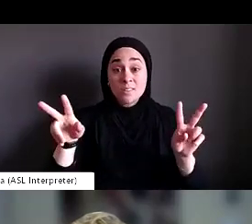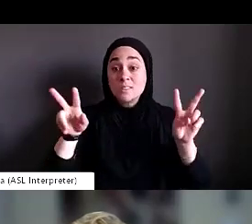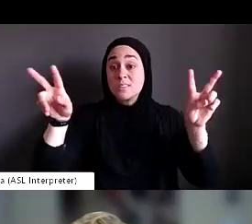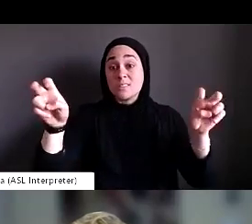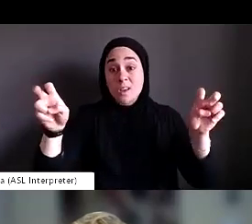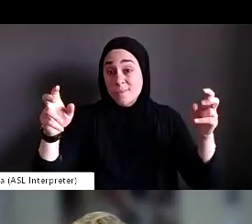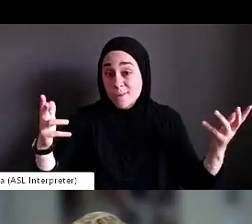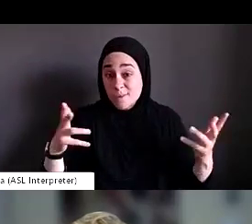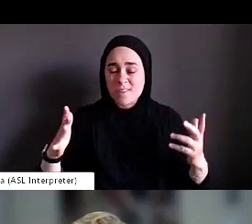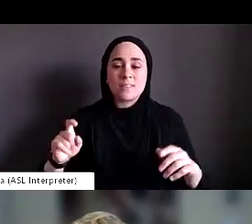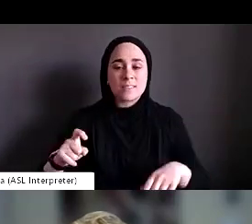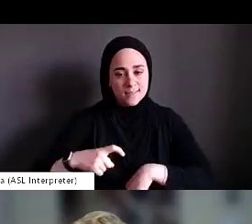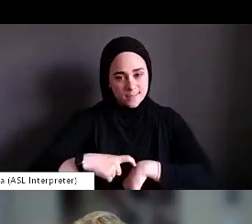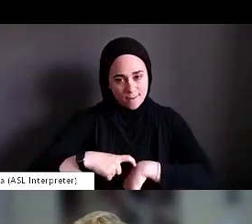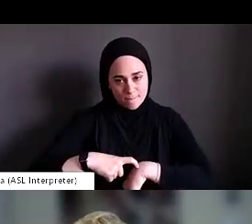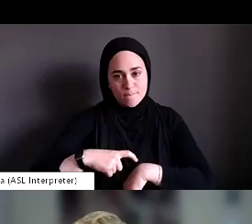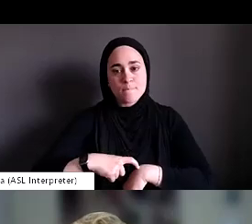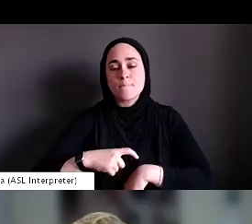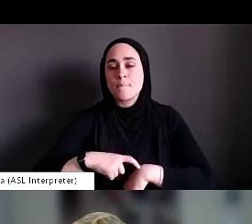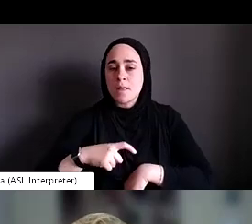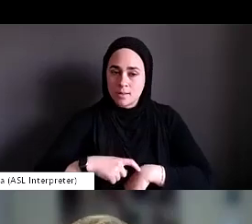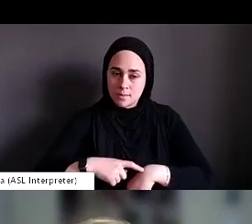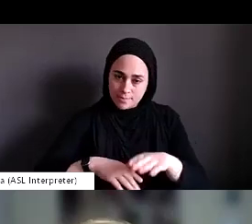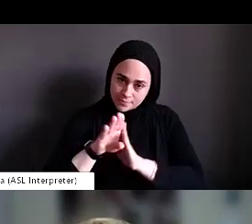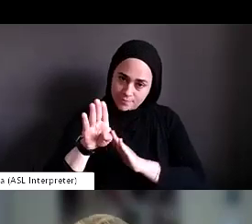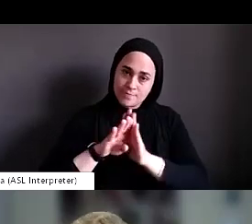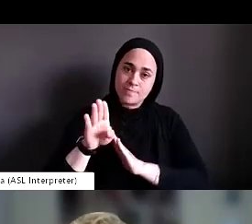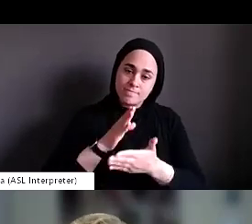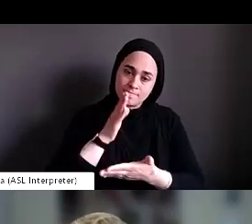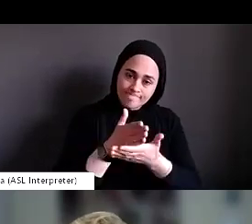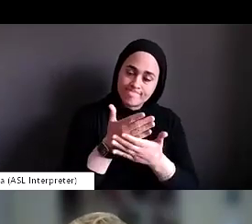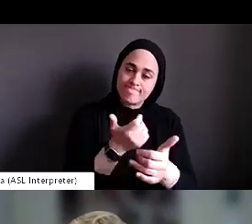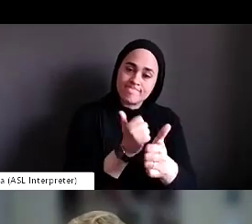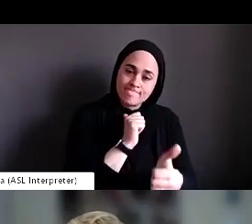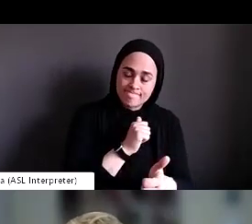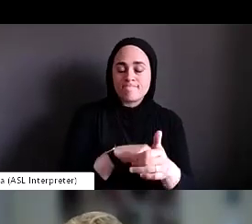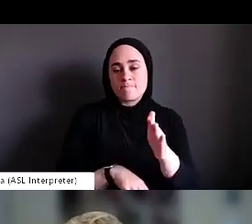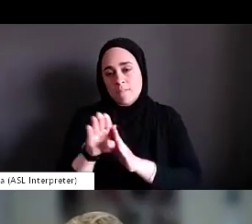takes time. It takes time to develop prevention and